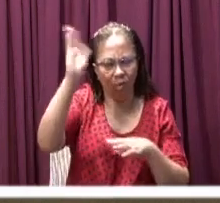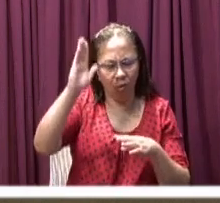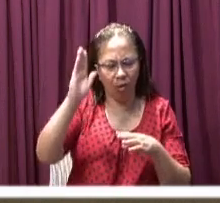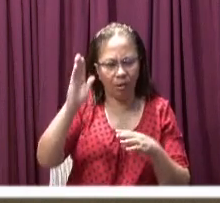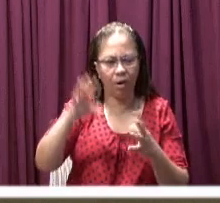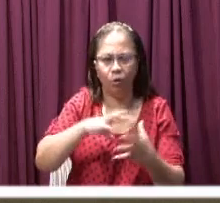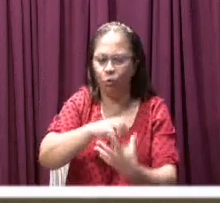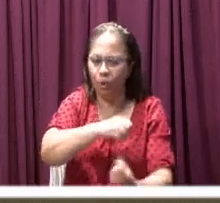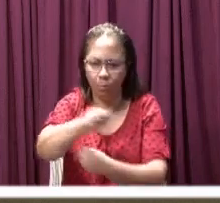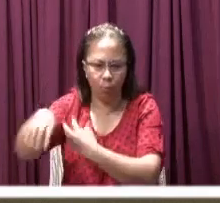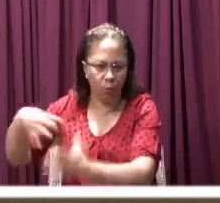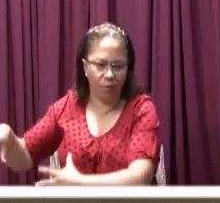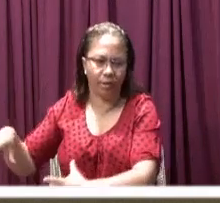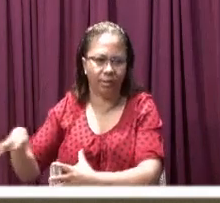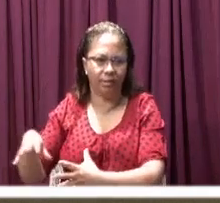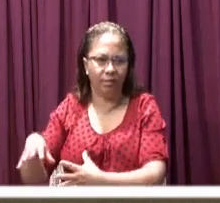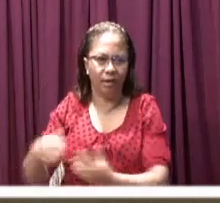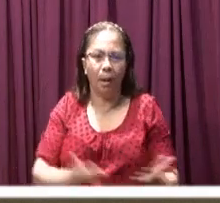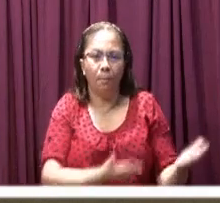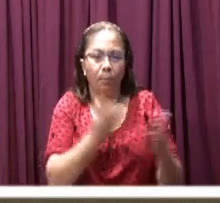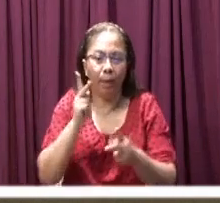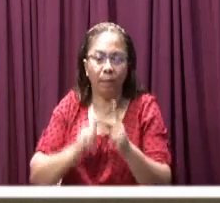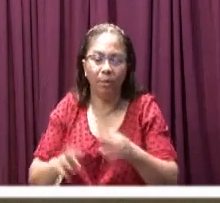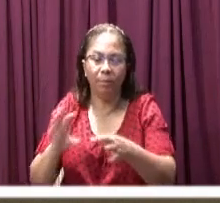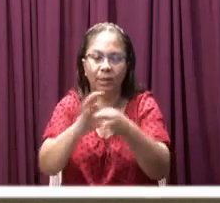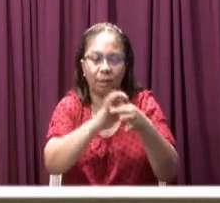God. And that's the mission.